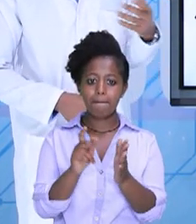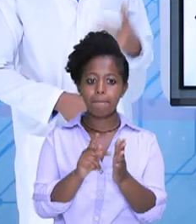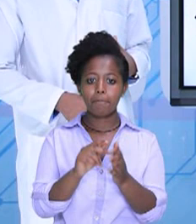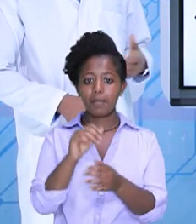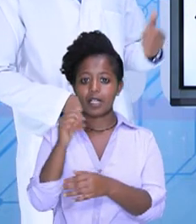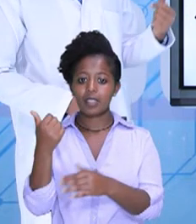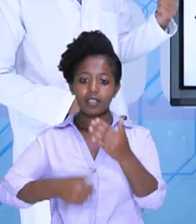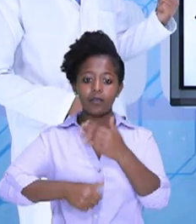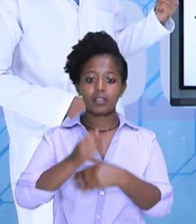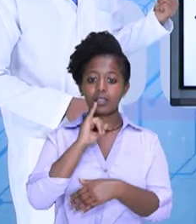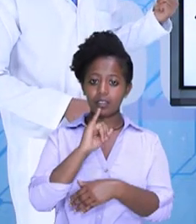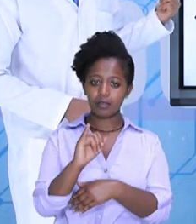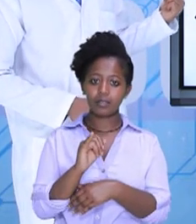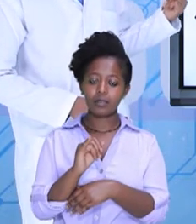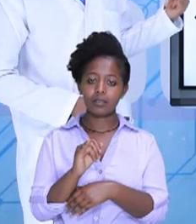Another factor is